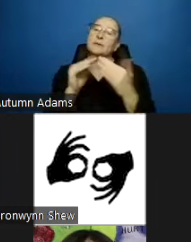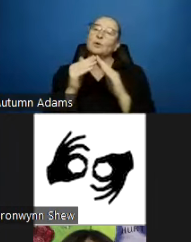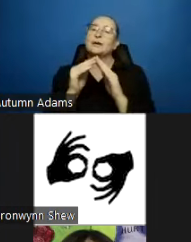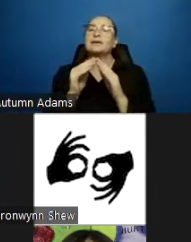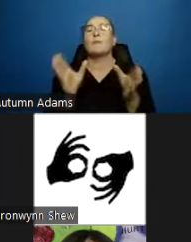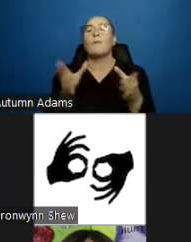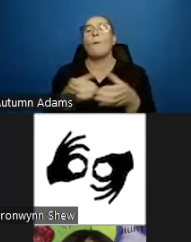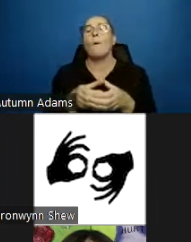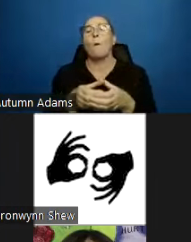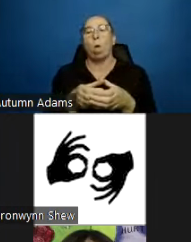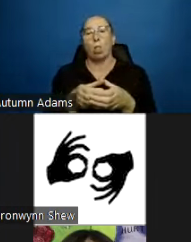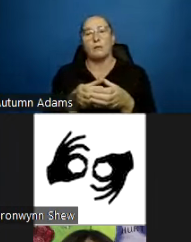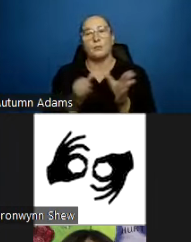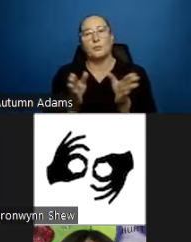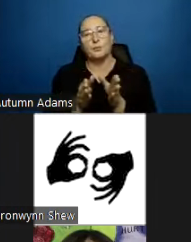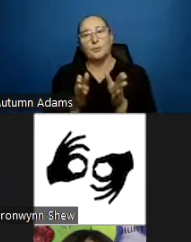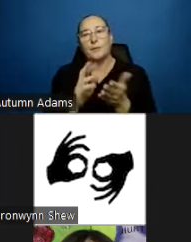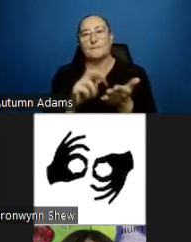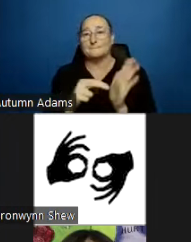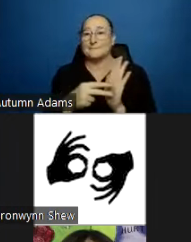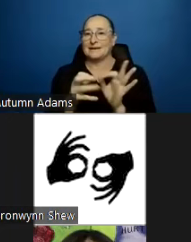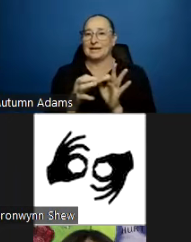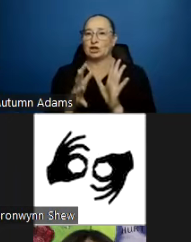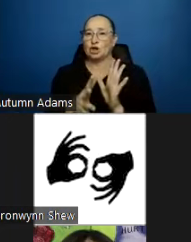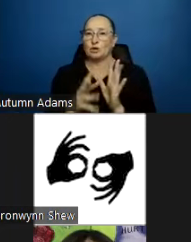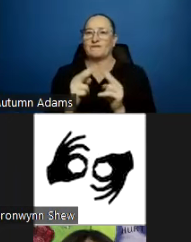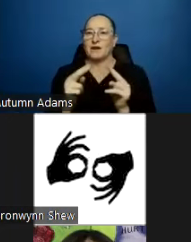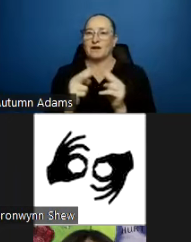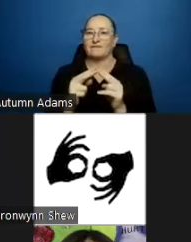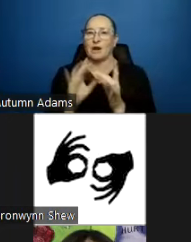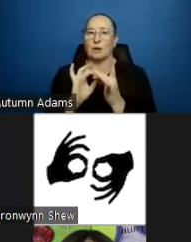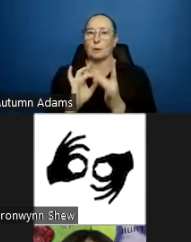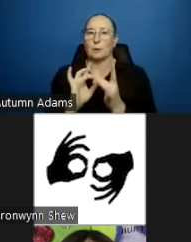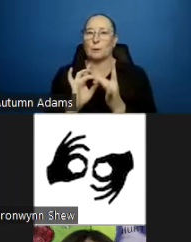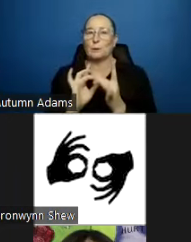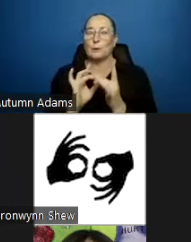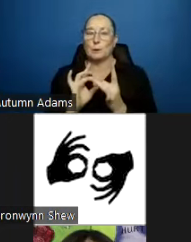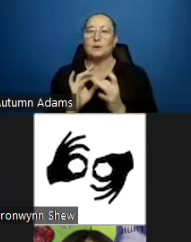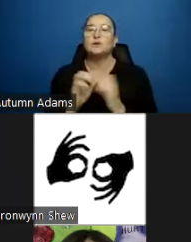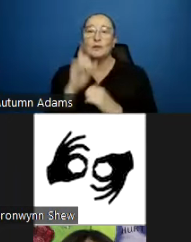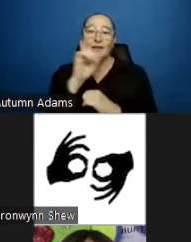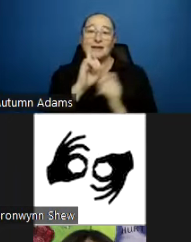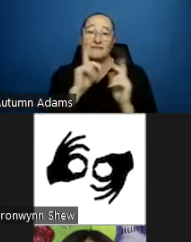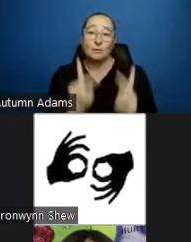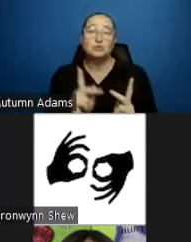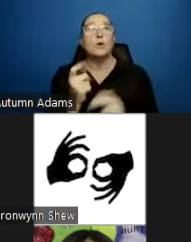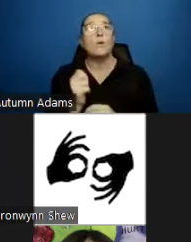it means the interpreters are maybe very, very close to the deaf person, or maybe even to the abuser, which could